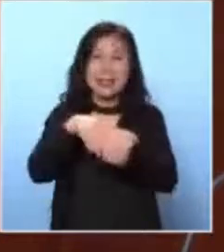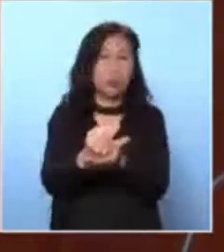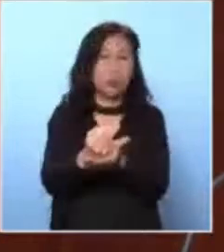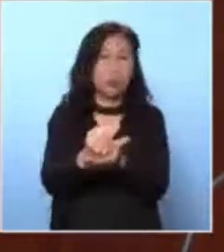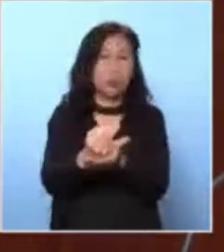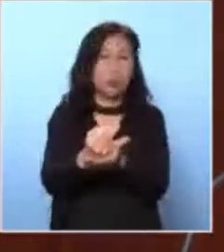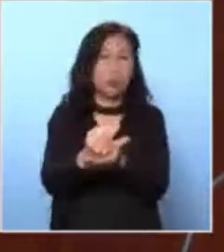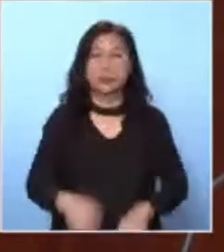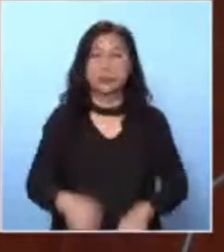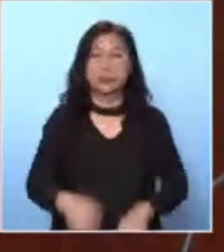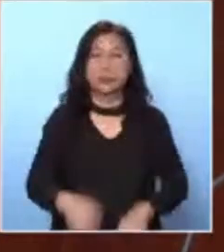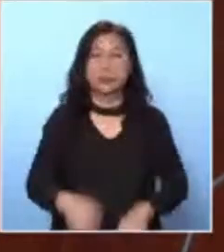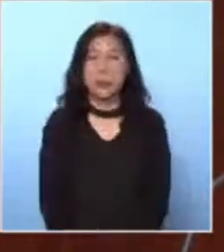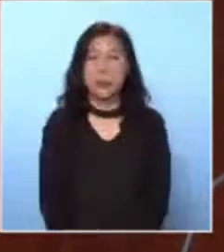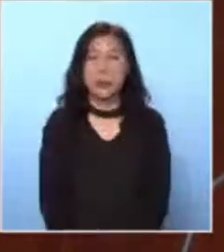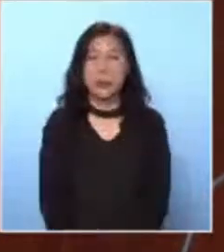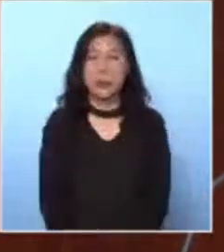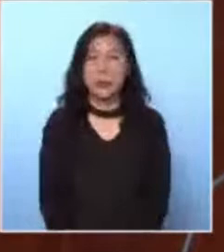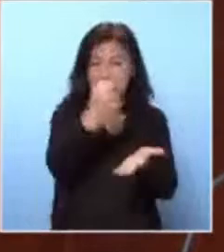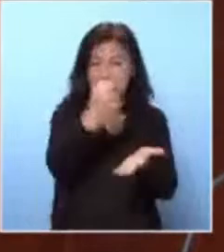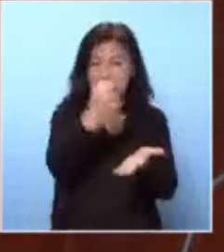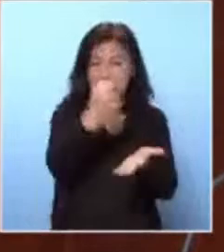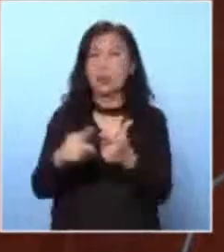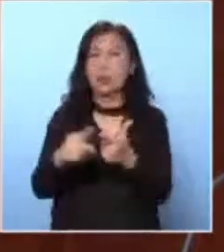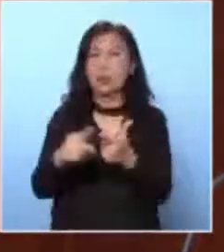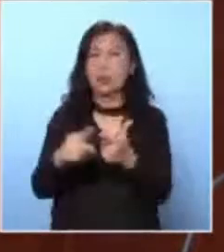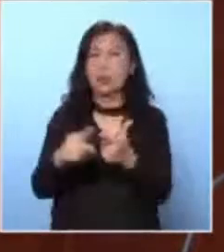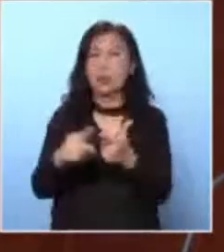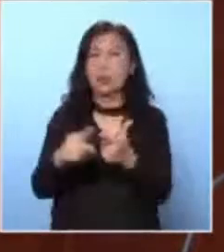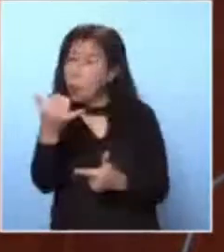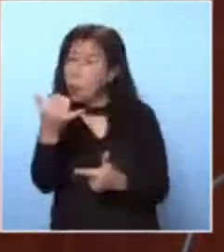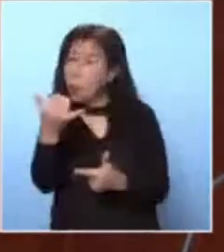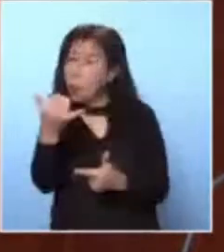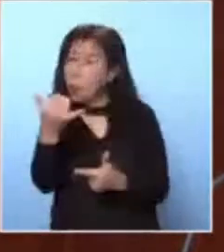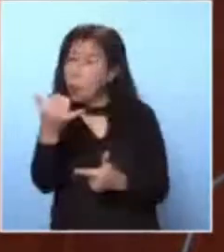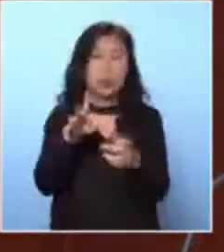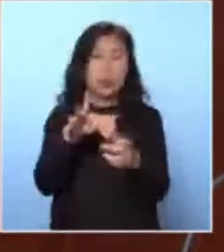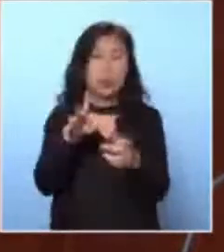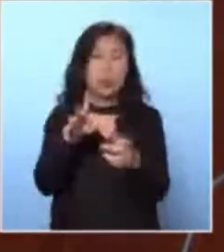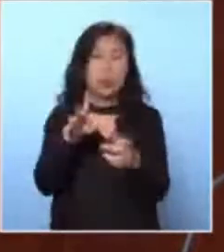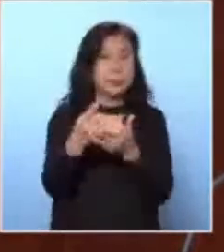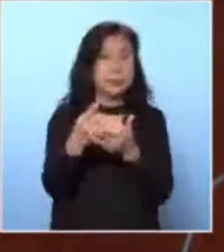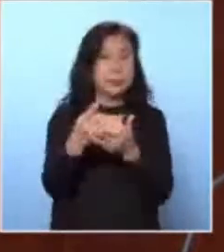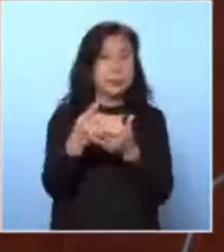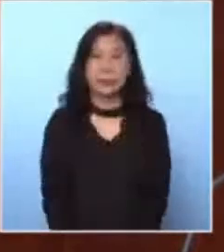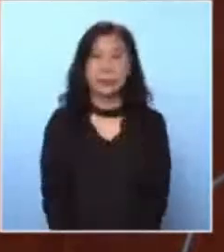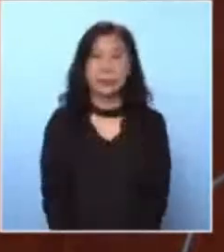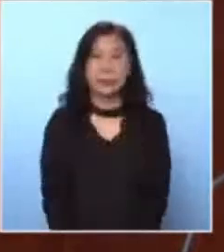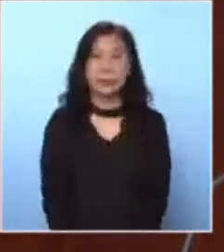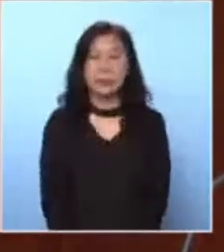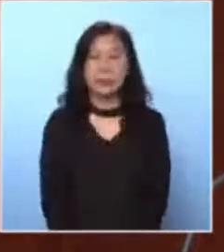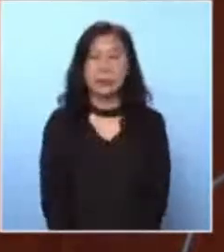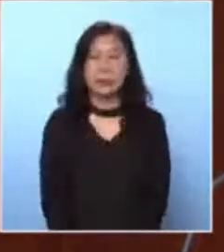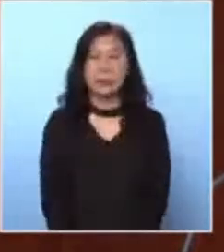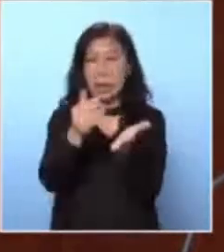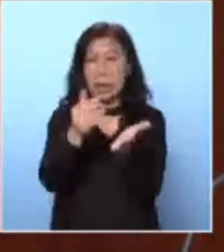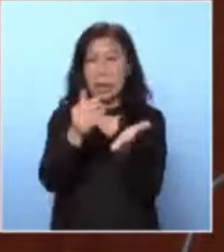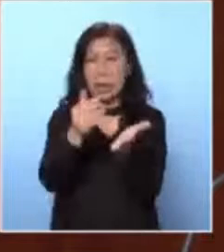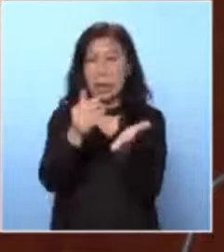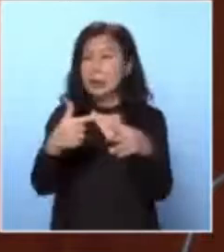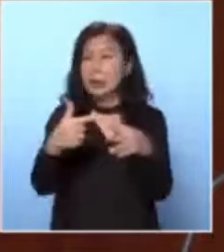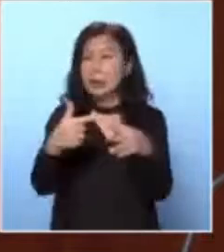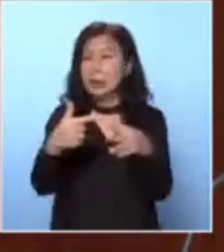professional certification system, which adopts a license-first, inspection-later approach to cover general restaurants.